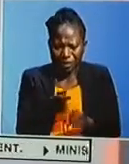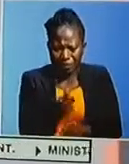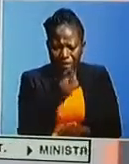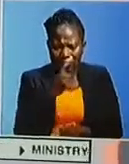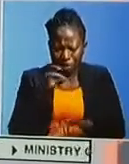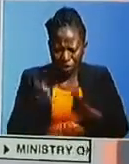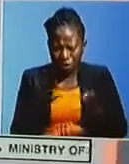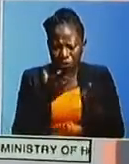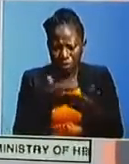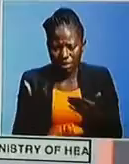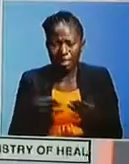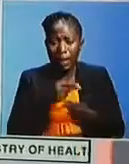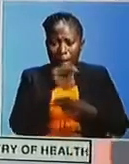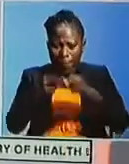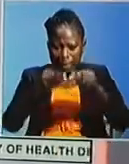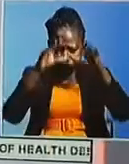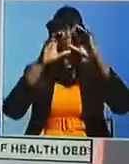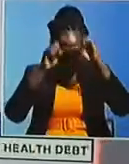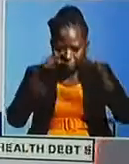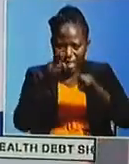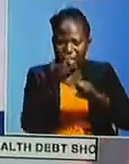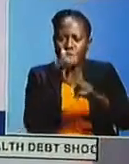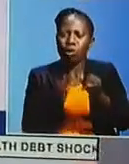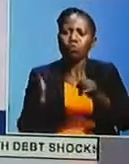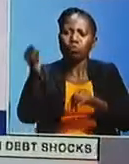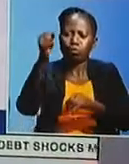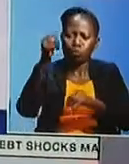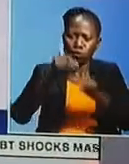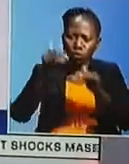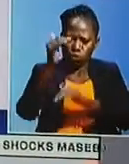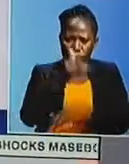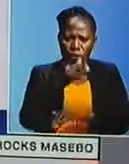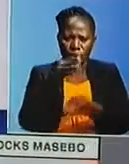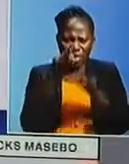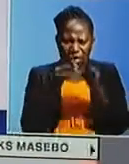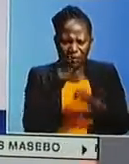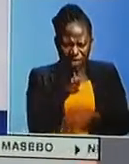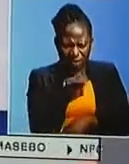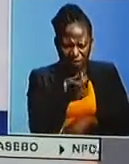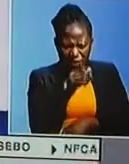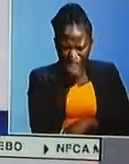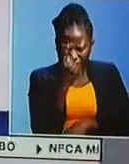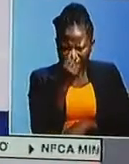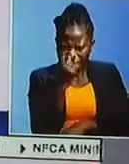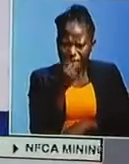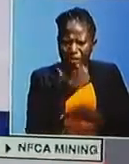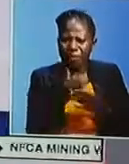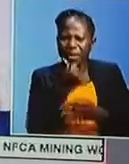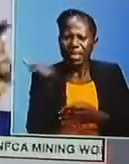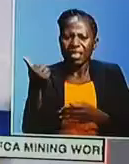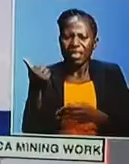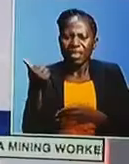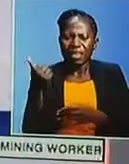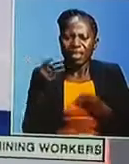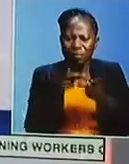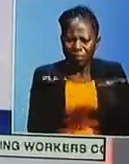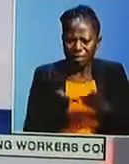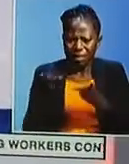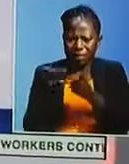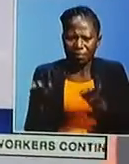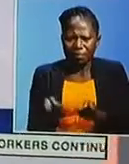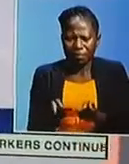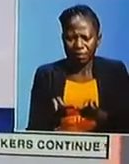Then the president to be on top of things in understanding what's happening in Kaputa, in understanding what's happening in Mbala, whether or not his